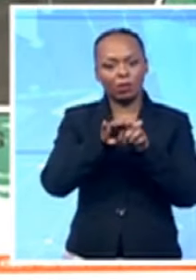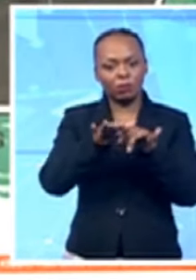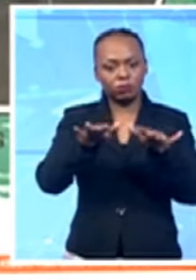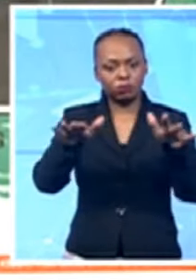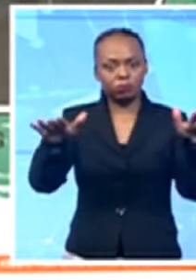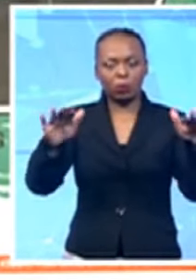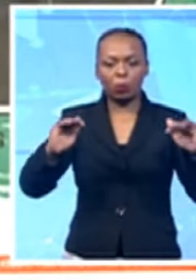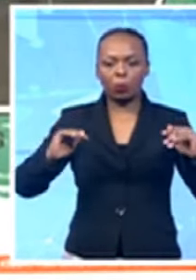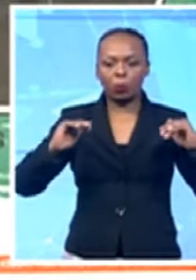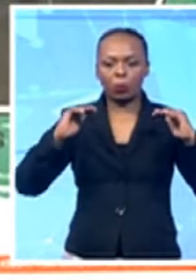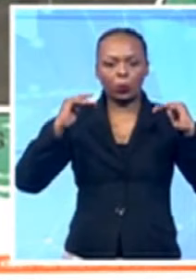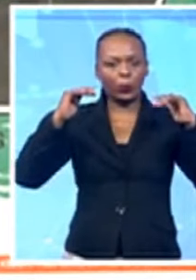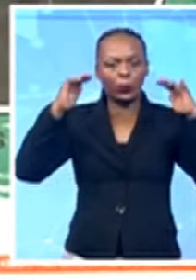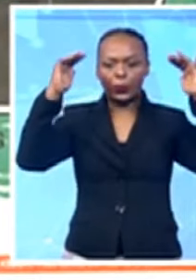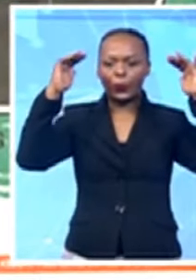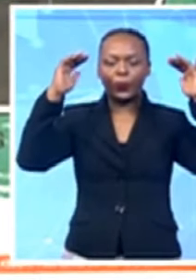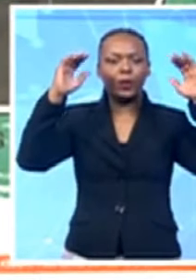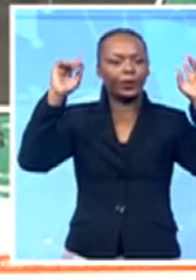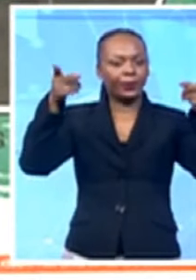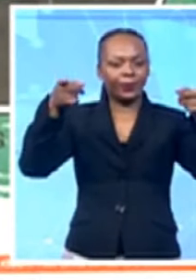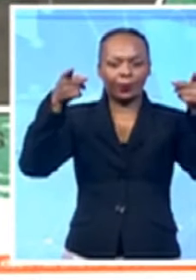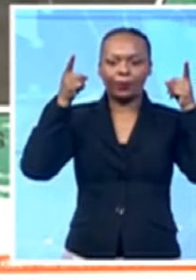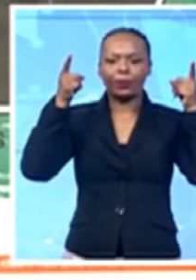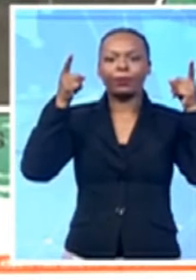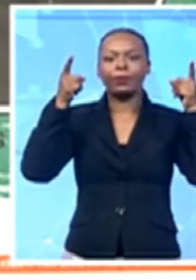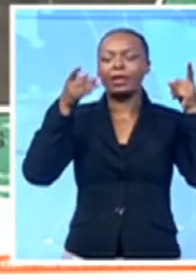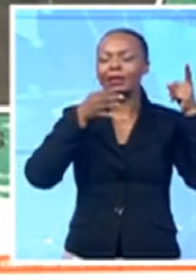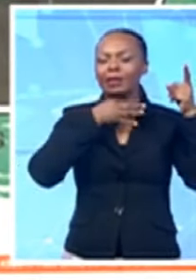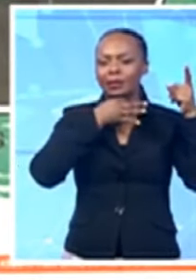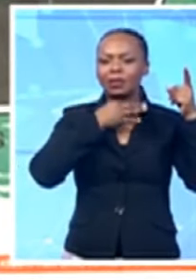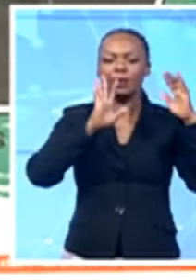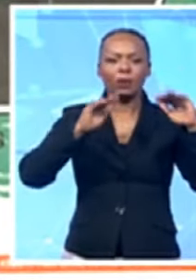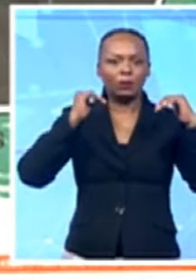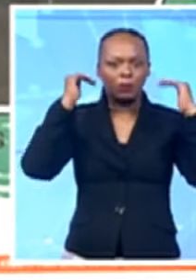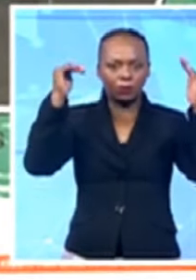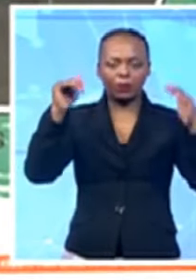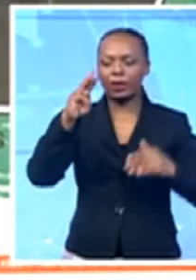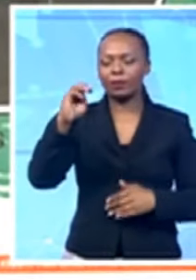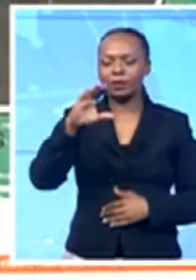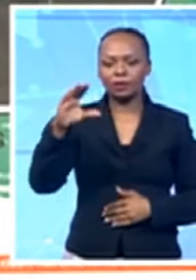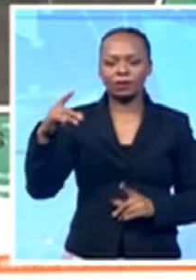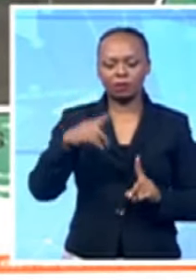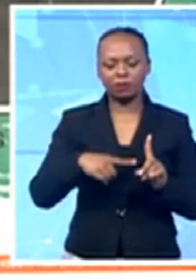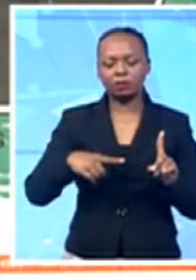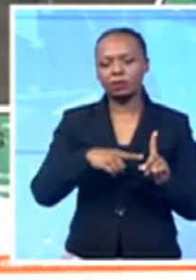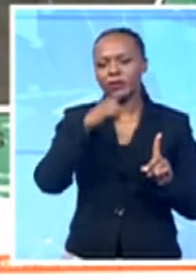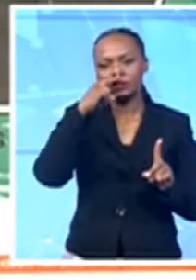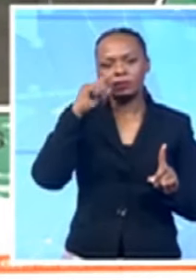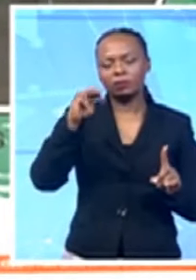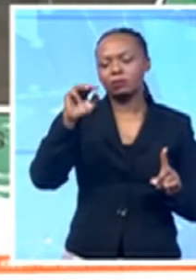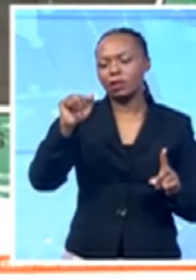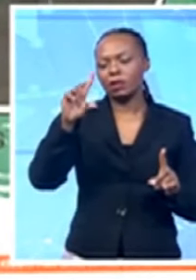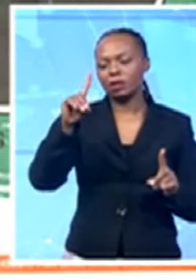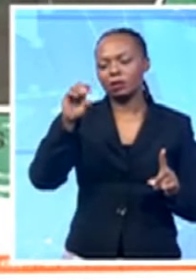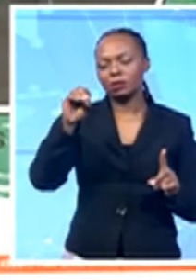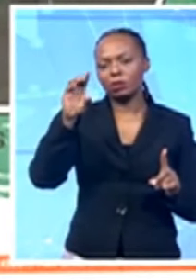We have seen the MEC of Health in the province, MEC Madoda Sambata, issue an alert on the department's social media